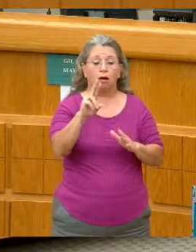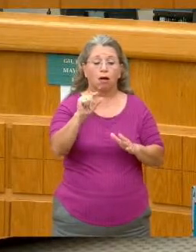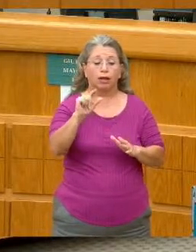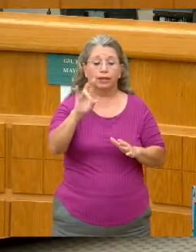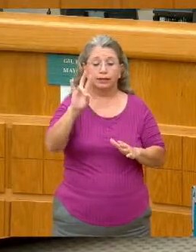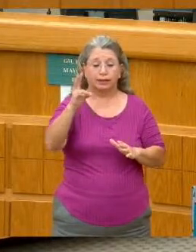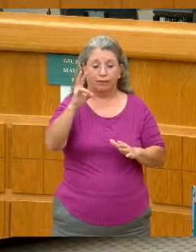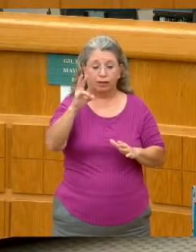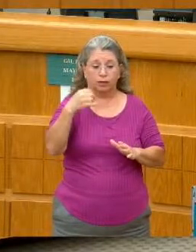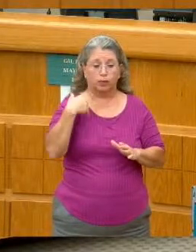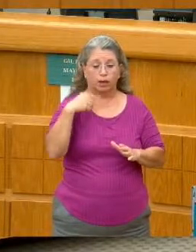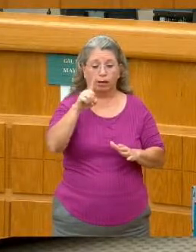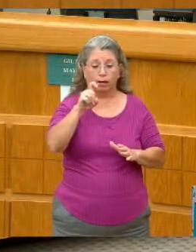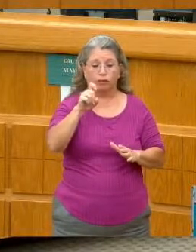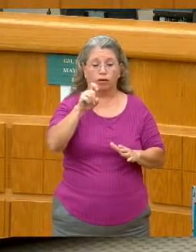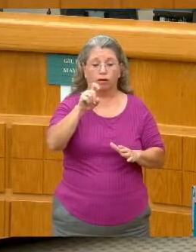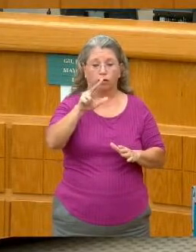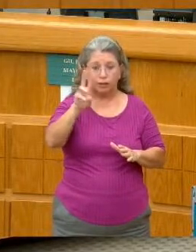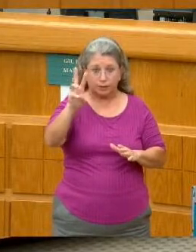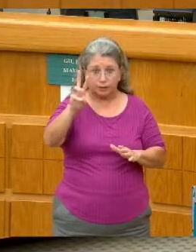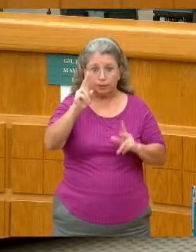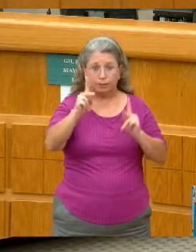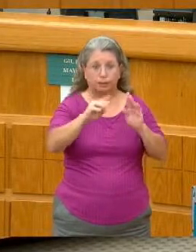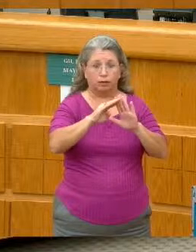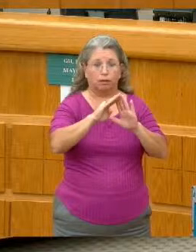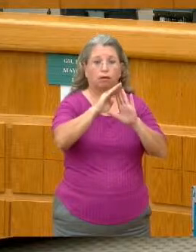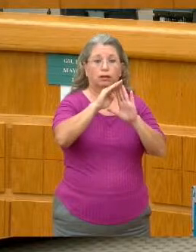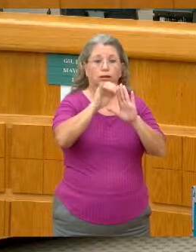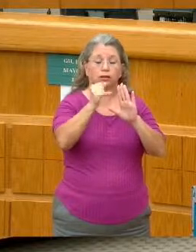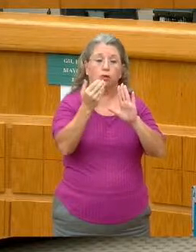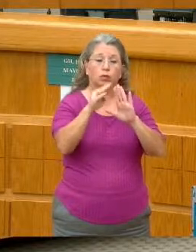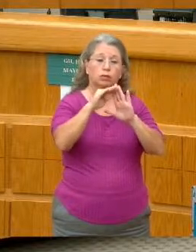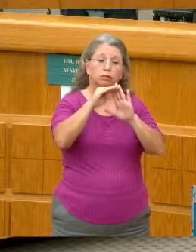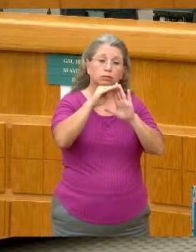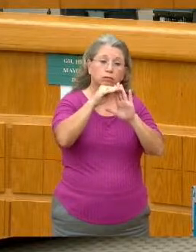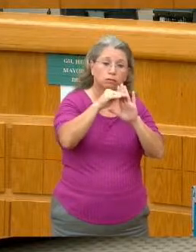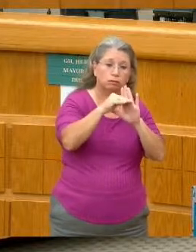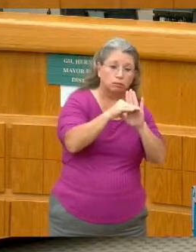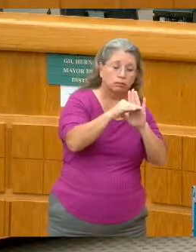of 136 persons in ICU, and